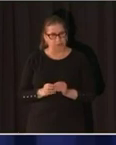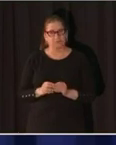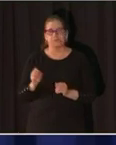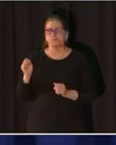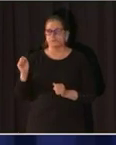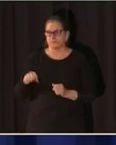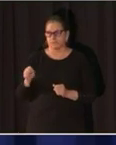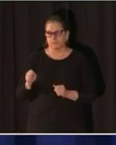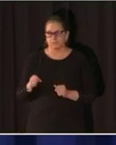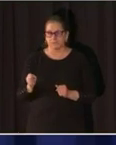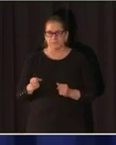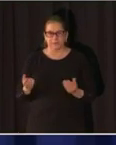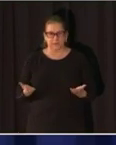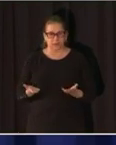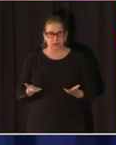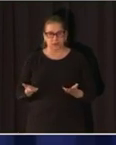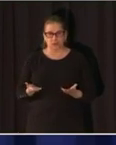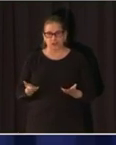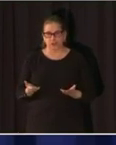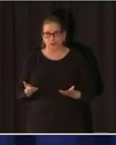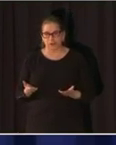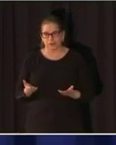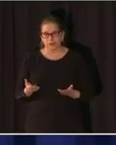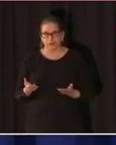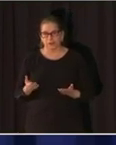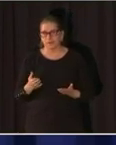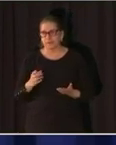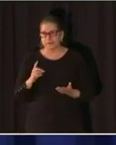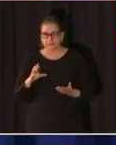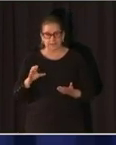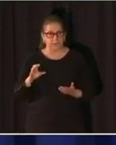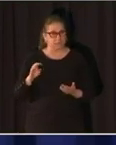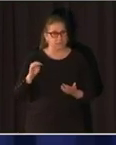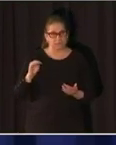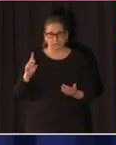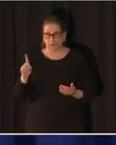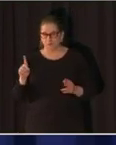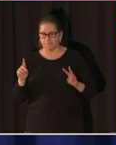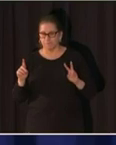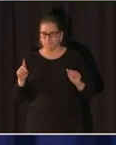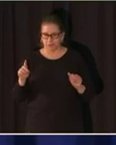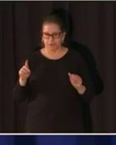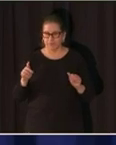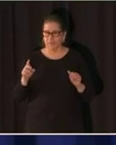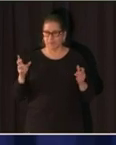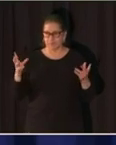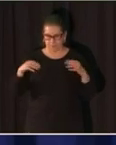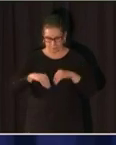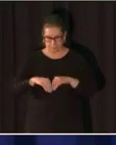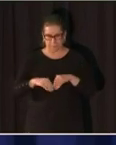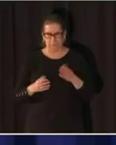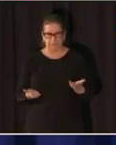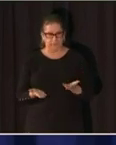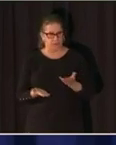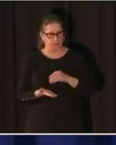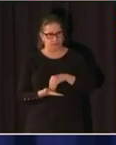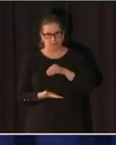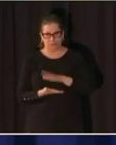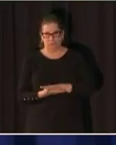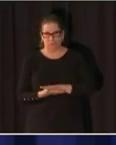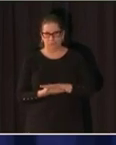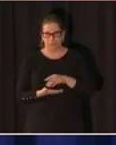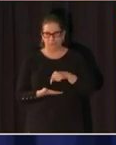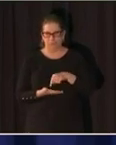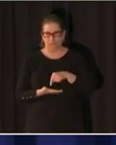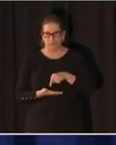DC, Maryland, or Virginia resident. And are you able to provide a breakdown by hospital for us? I can get that to you. Thank you very